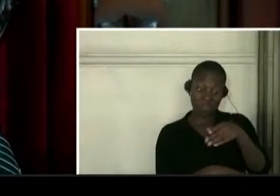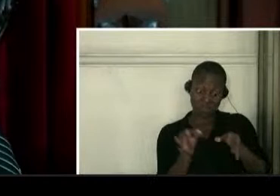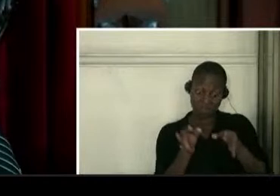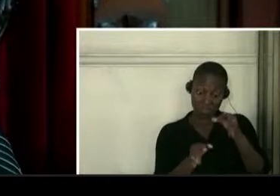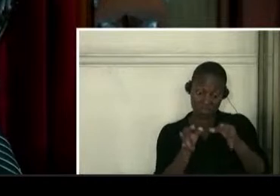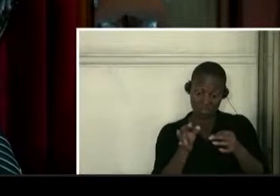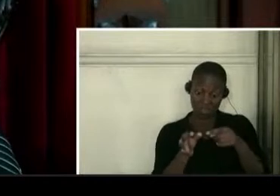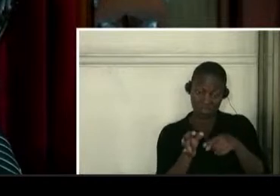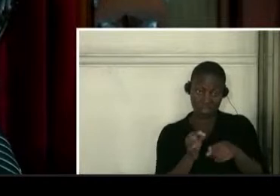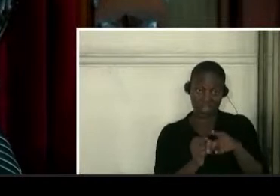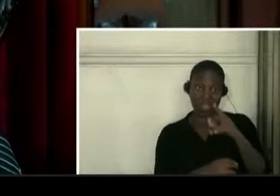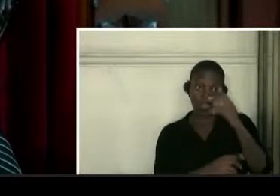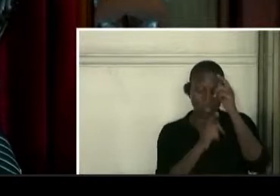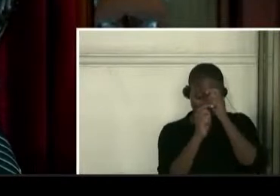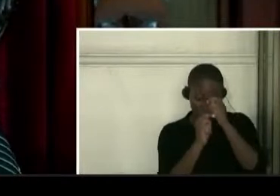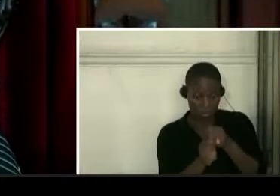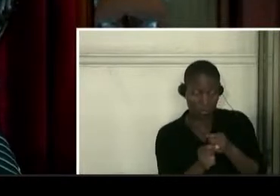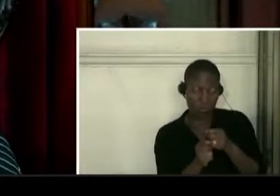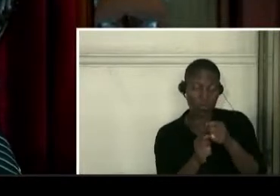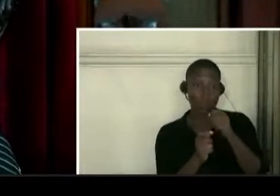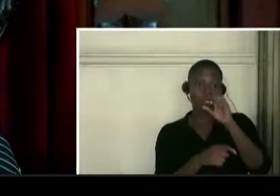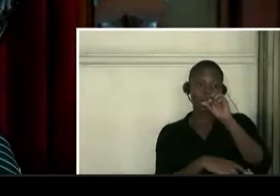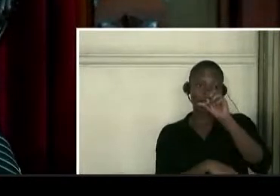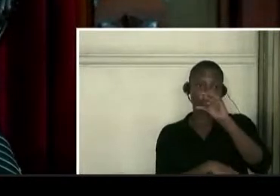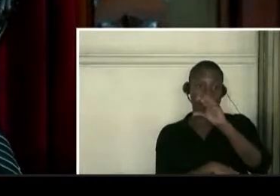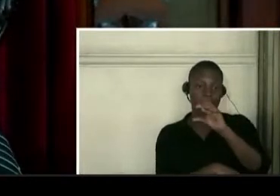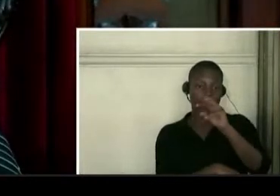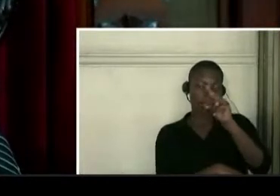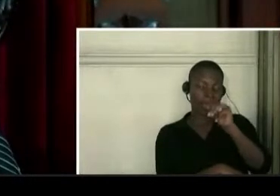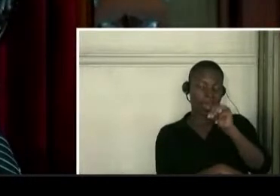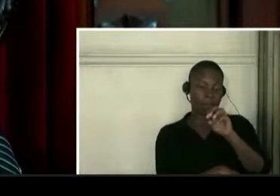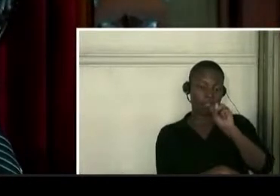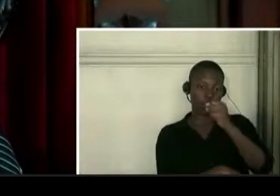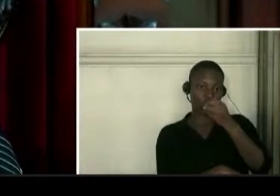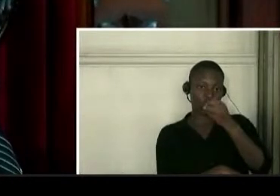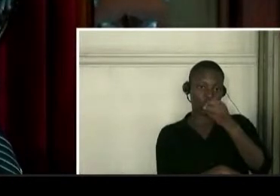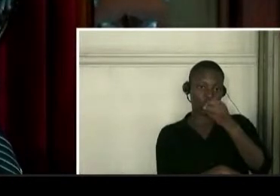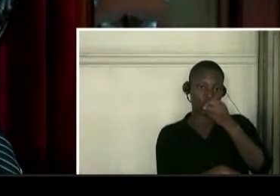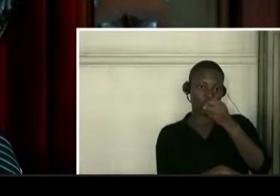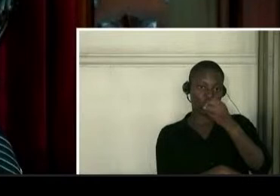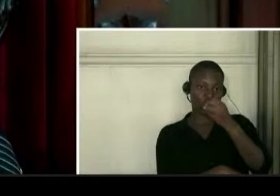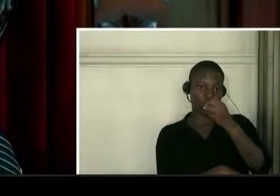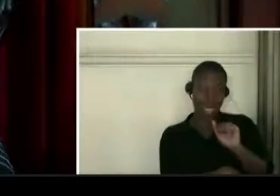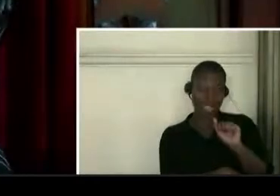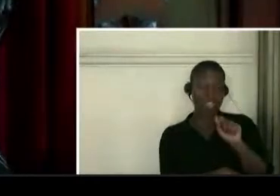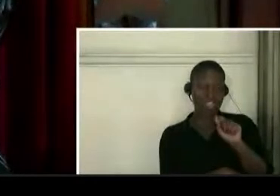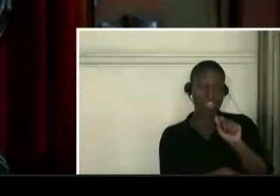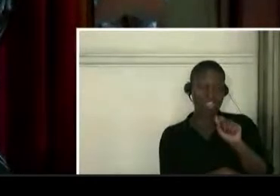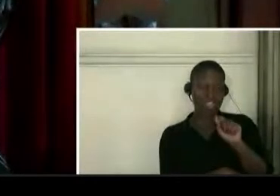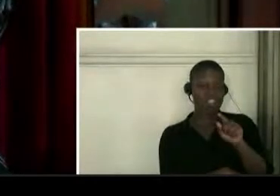u-Honorable C.M. Shinga ozokhuluma for imizuzu emithathu.